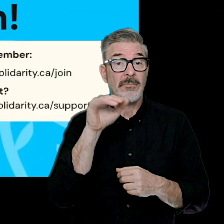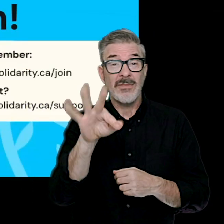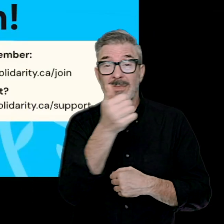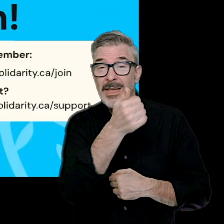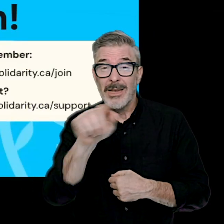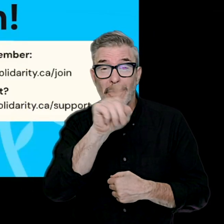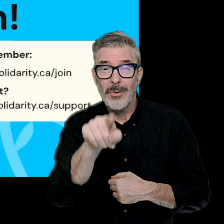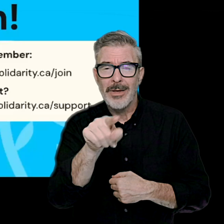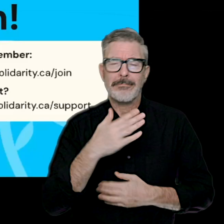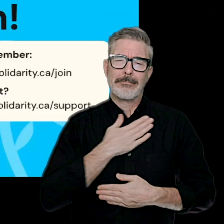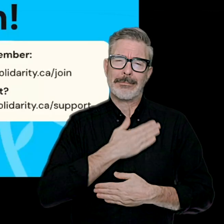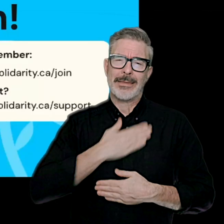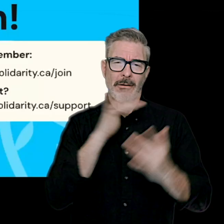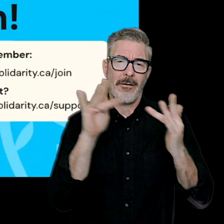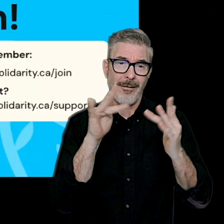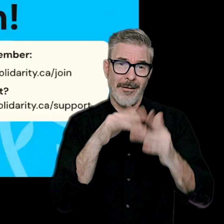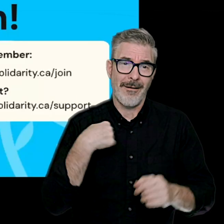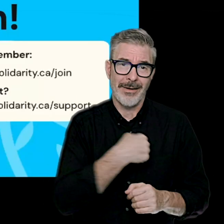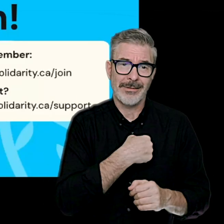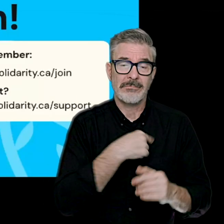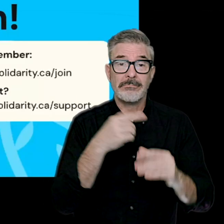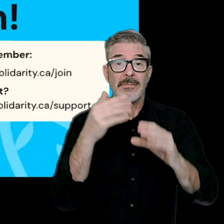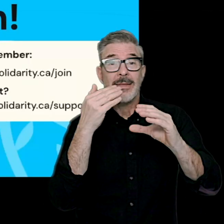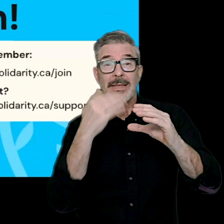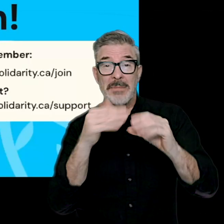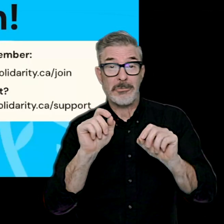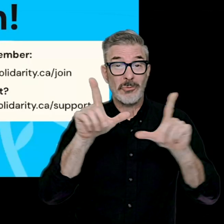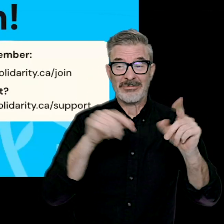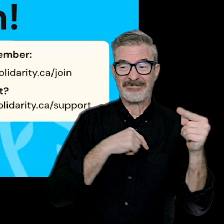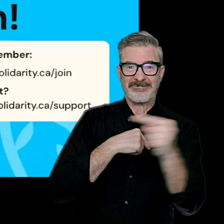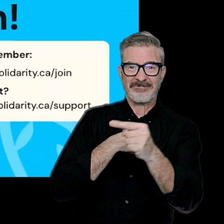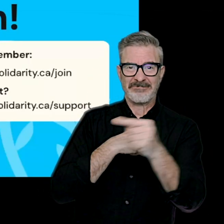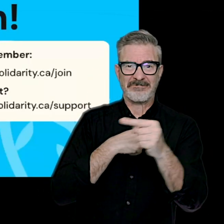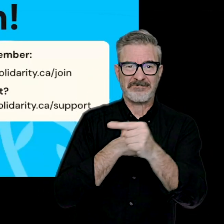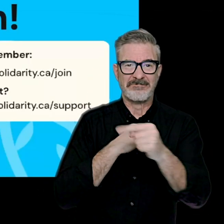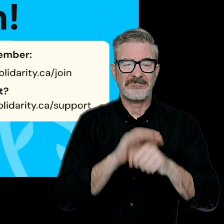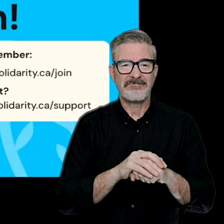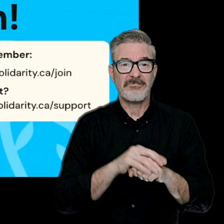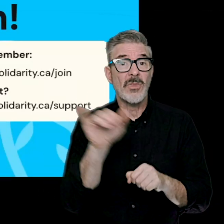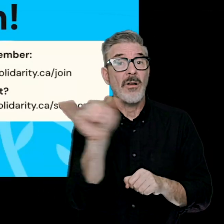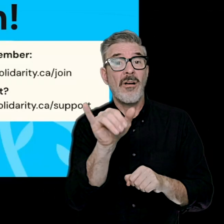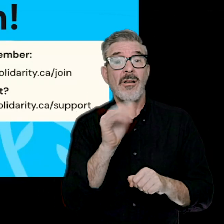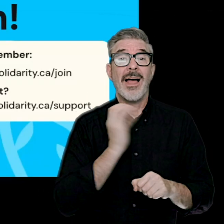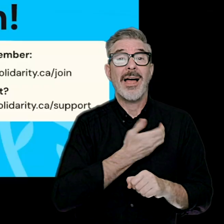Thank you so much. I hope this information was helpful to you. If you have any further questions,